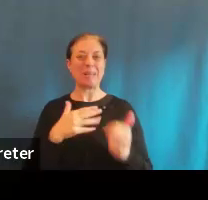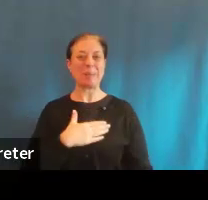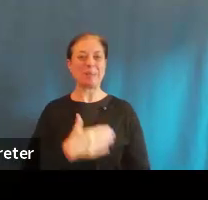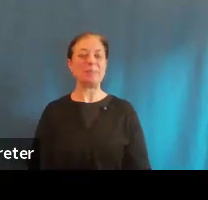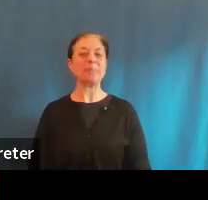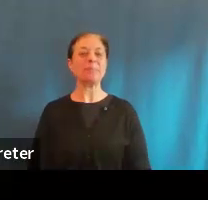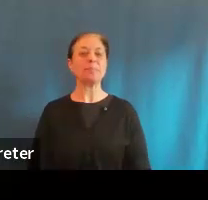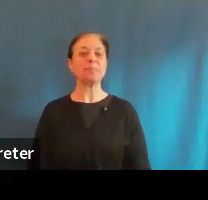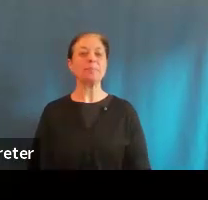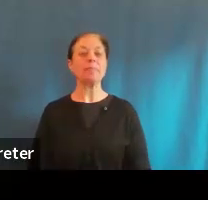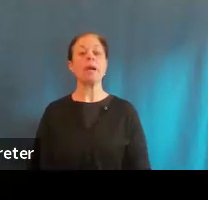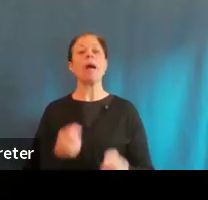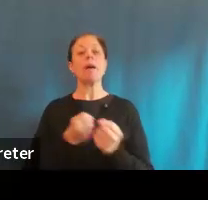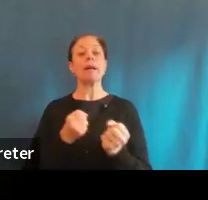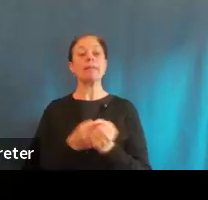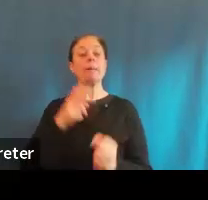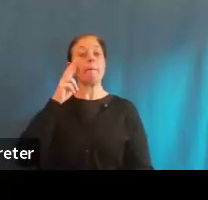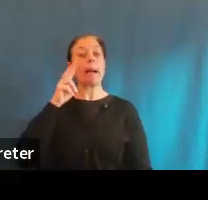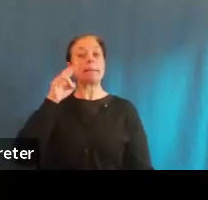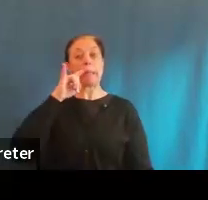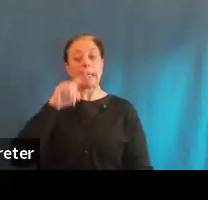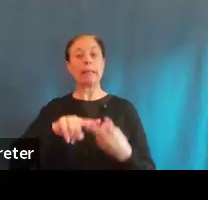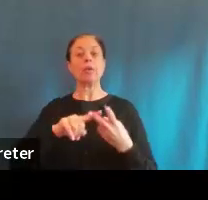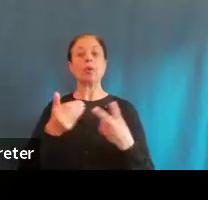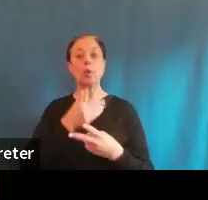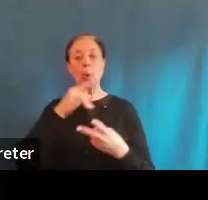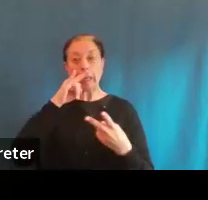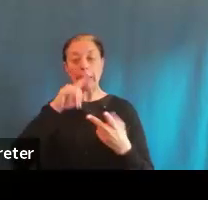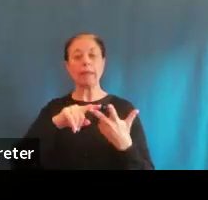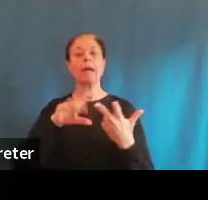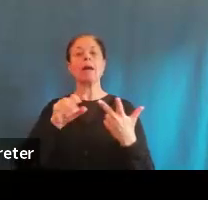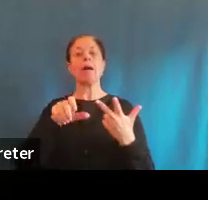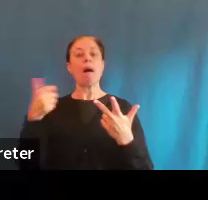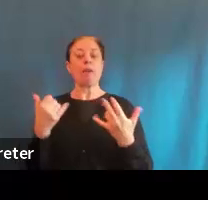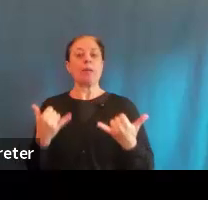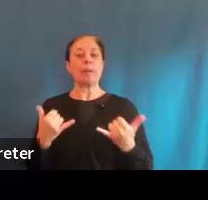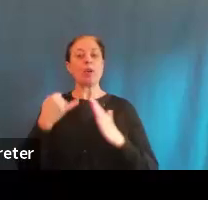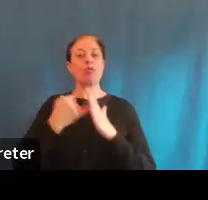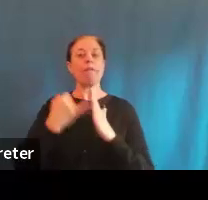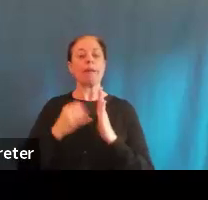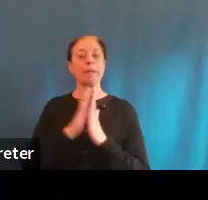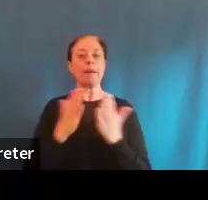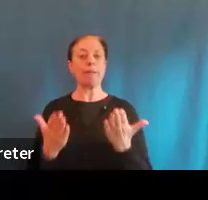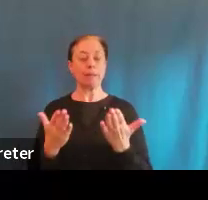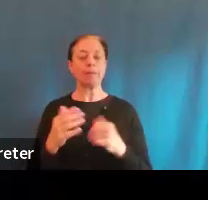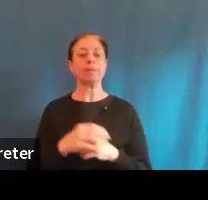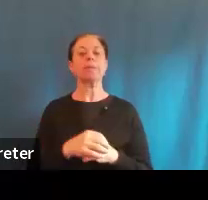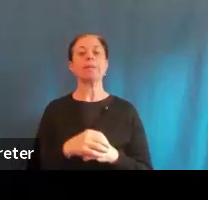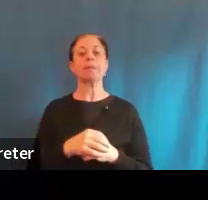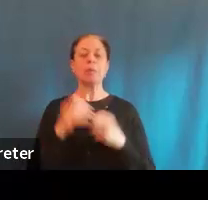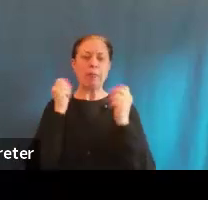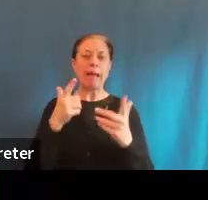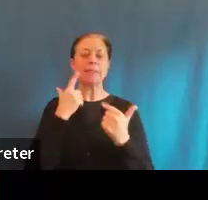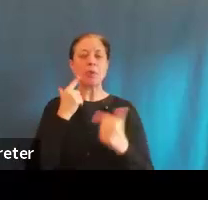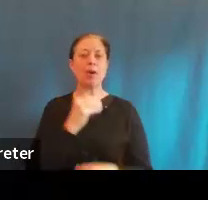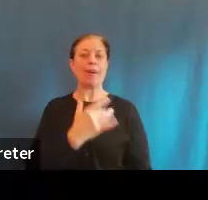Hand this to fans of Mexi-Kid, New Kid, and other contemporary graphic novels with lots of humor